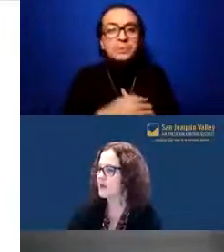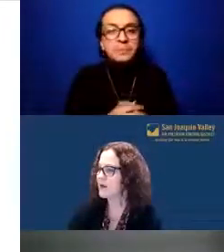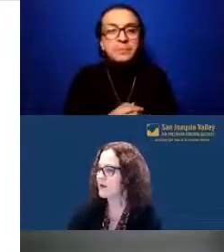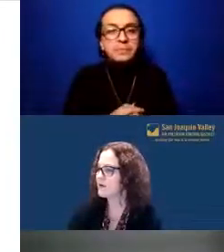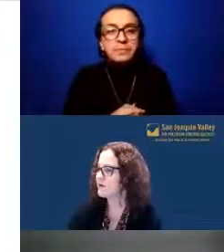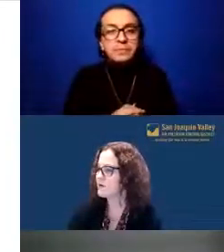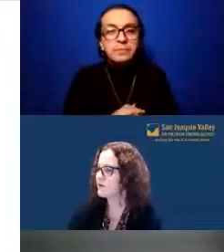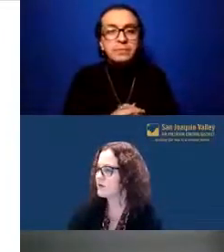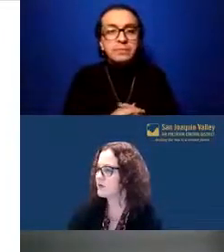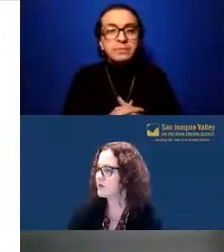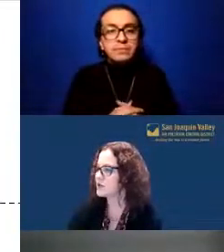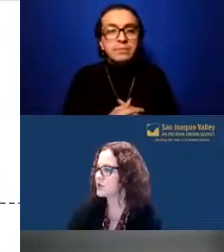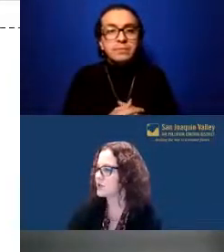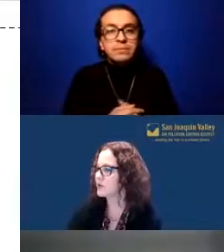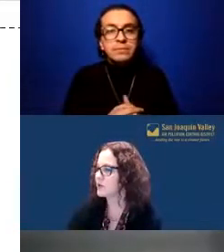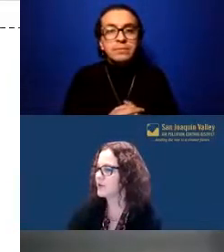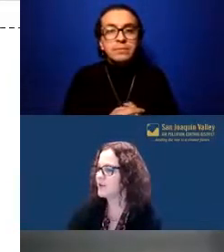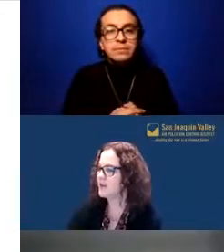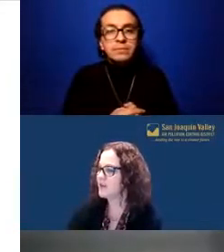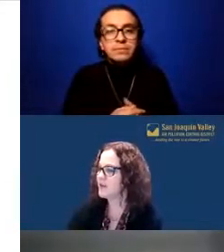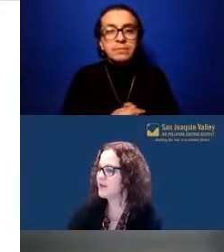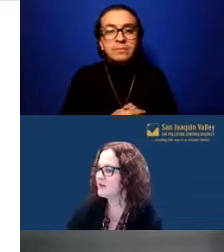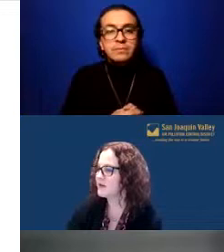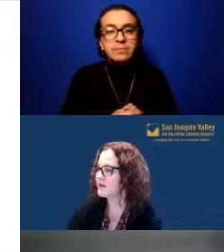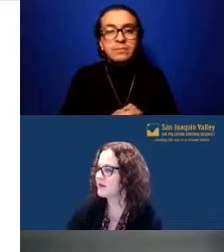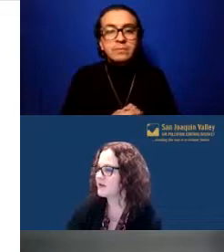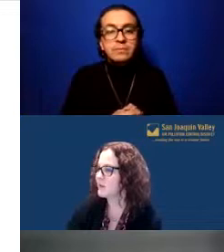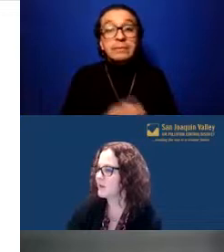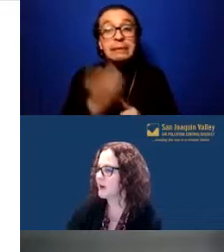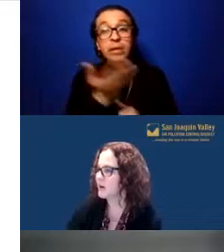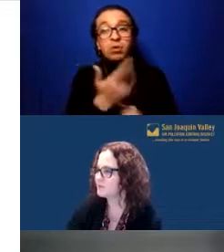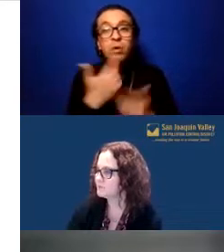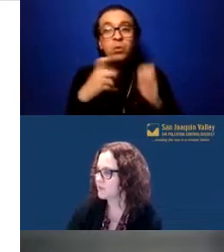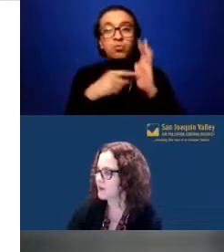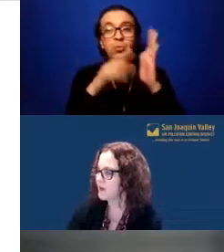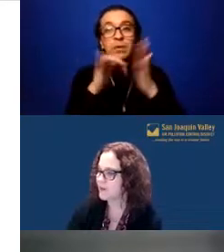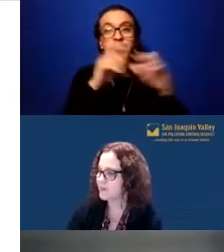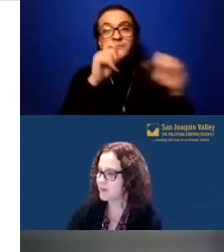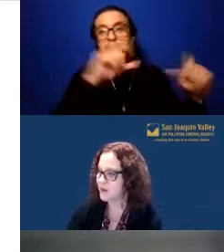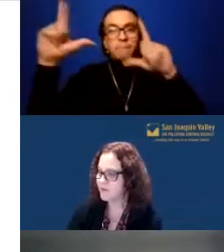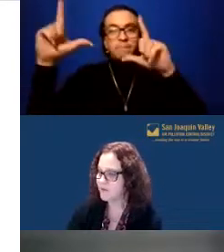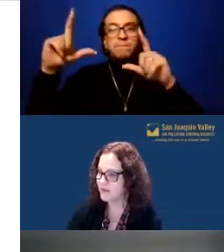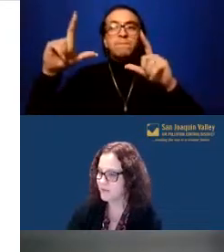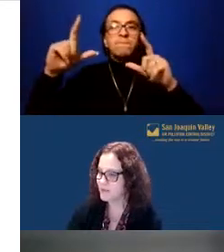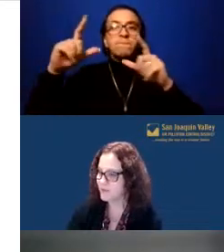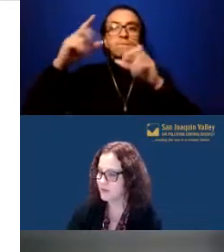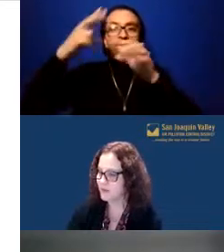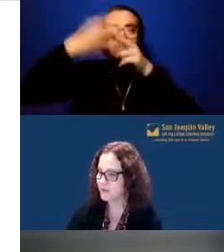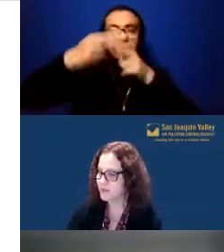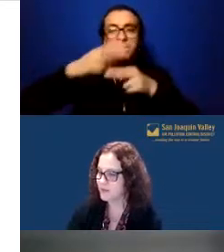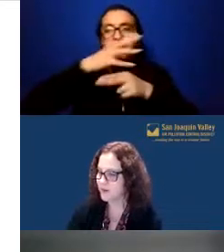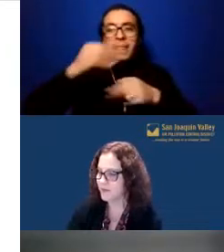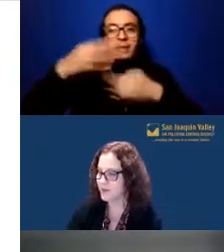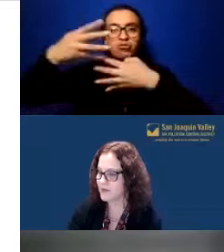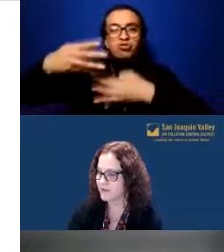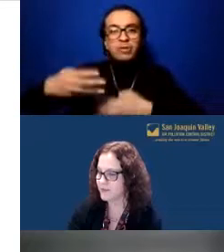And then I also wanted to show you, this is the pop out of these first buttons that we